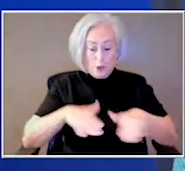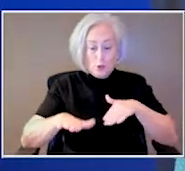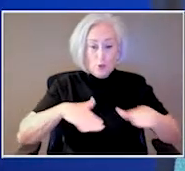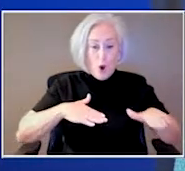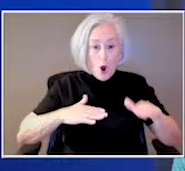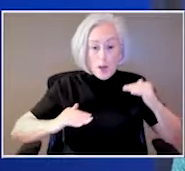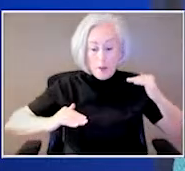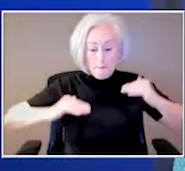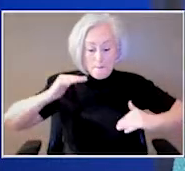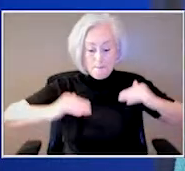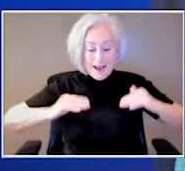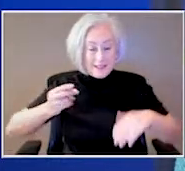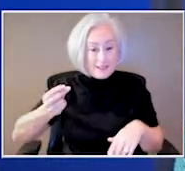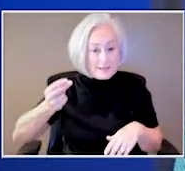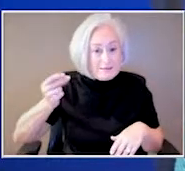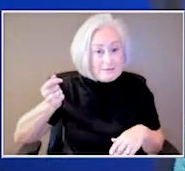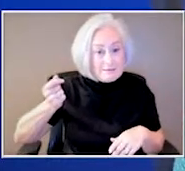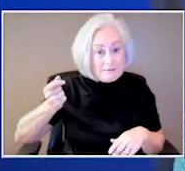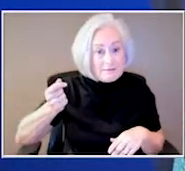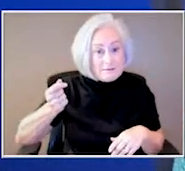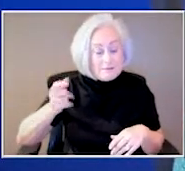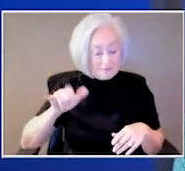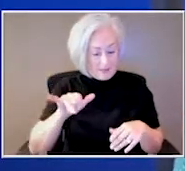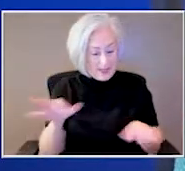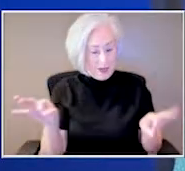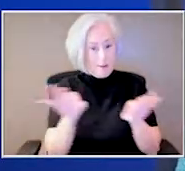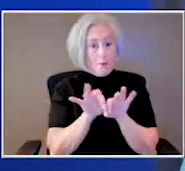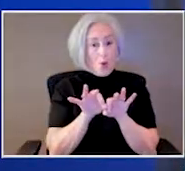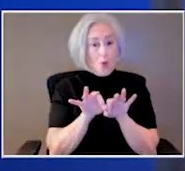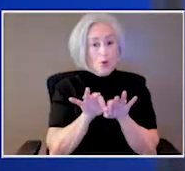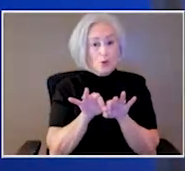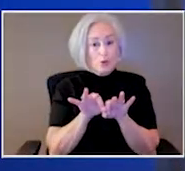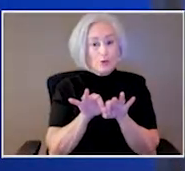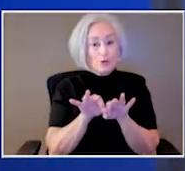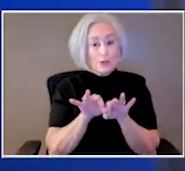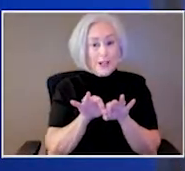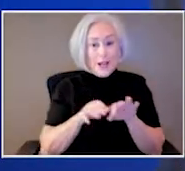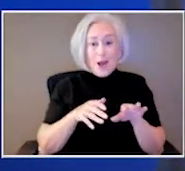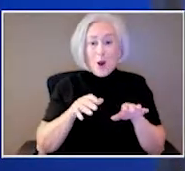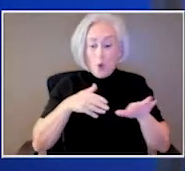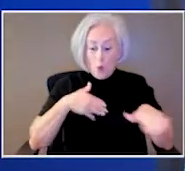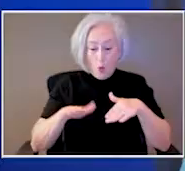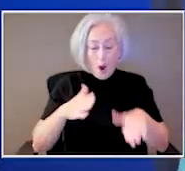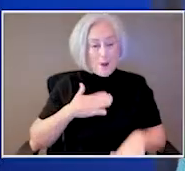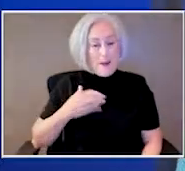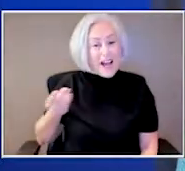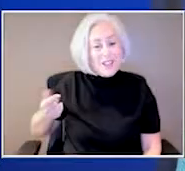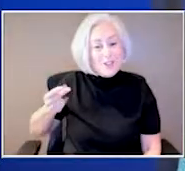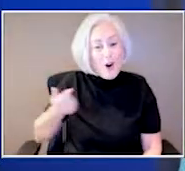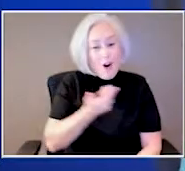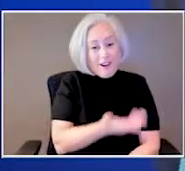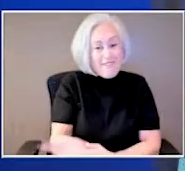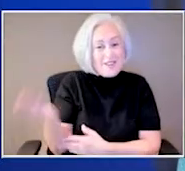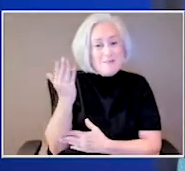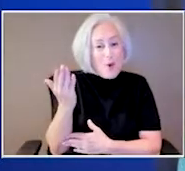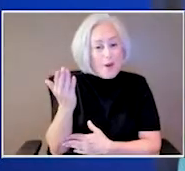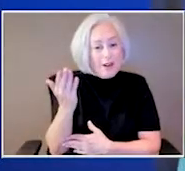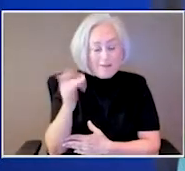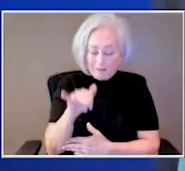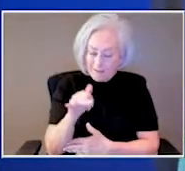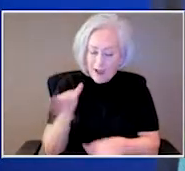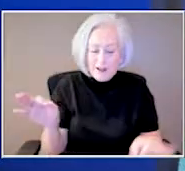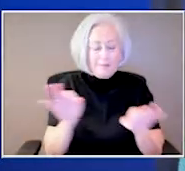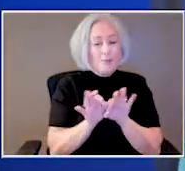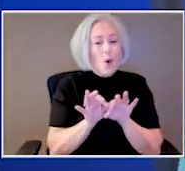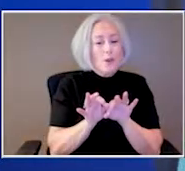the bat, that was important. You know, being able to walk the dog every morning, that was a big hurdle. And just